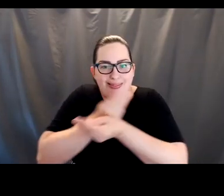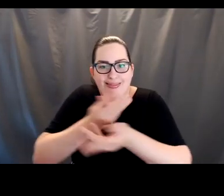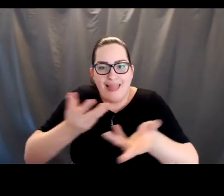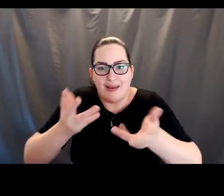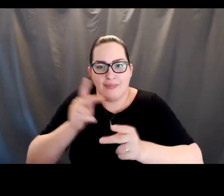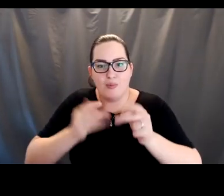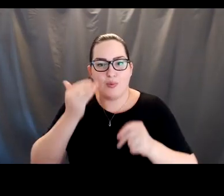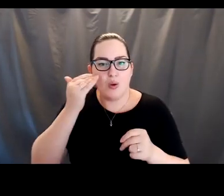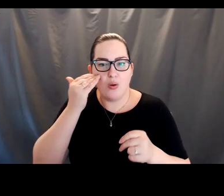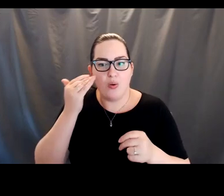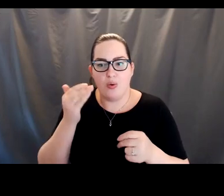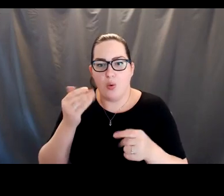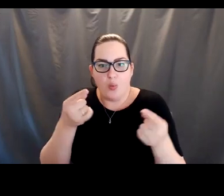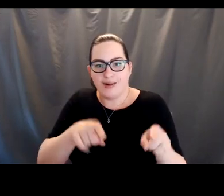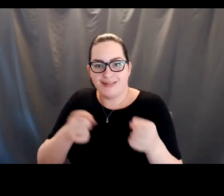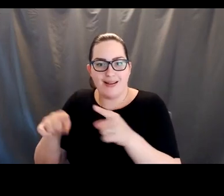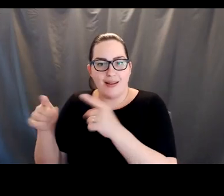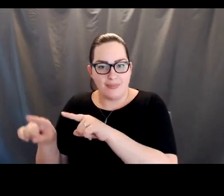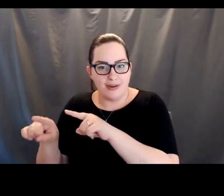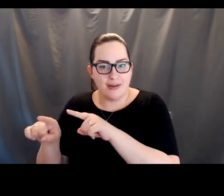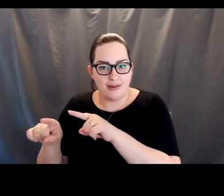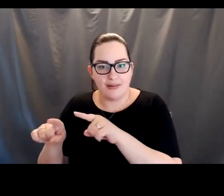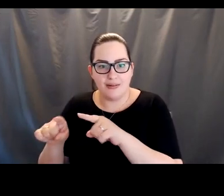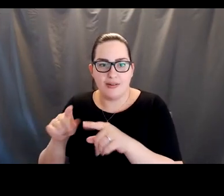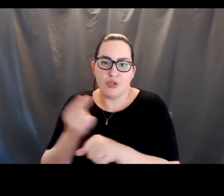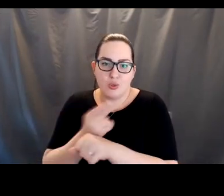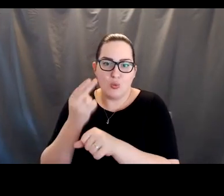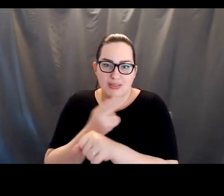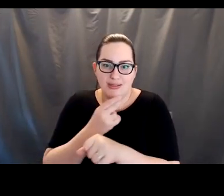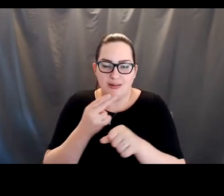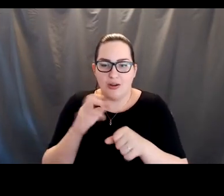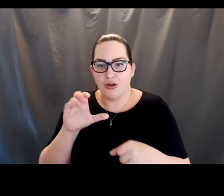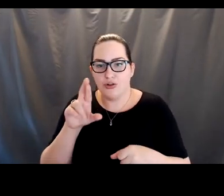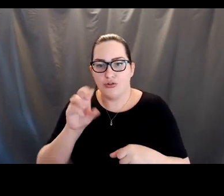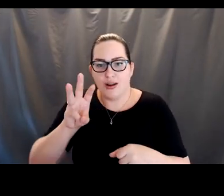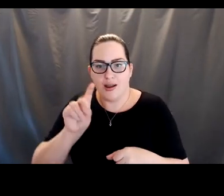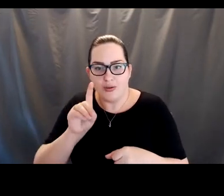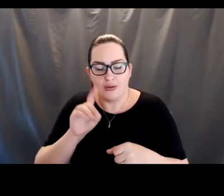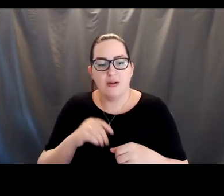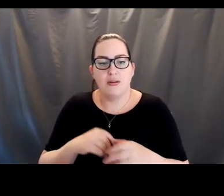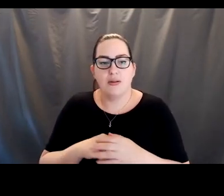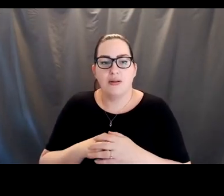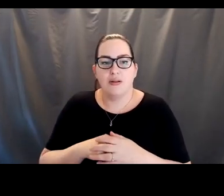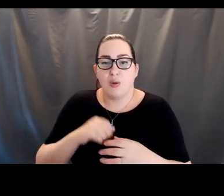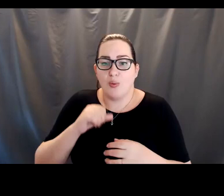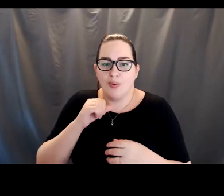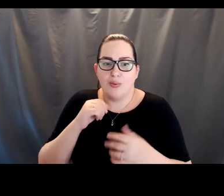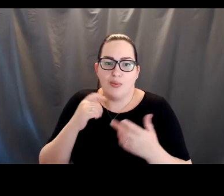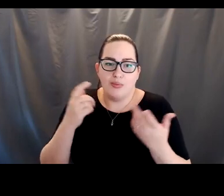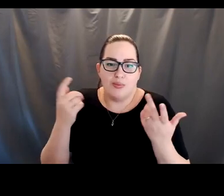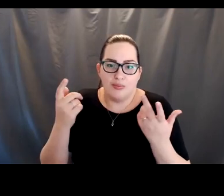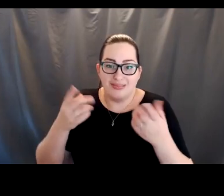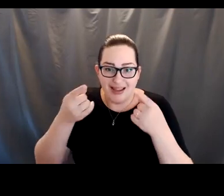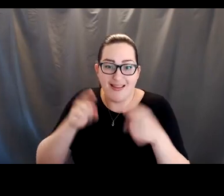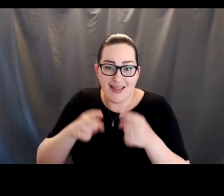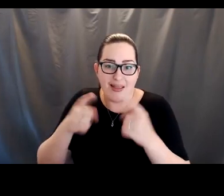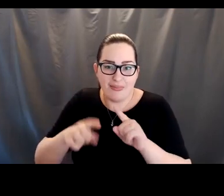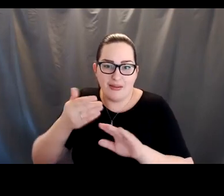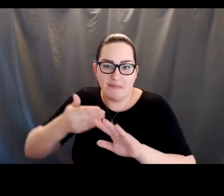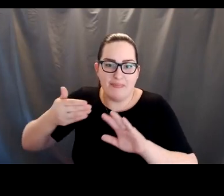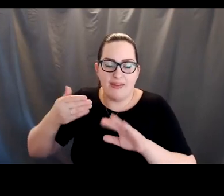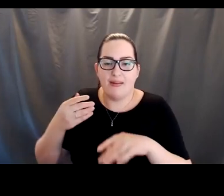it wasn't that I expected women who had been raped in Syria to click onto a website. I mean, if the internet access is